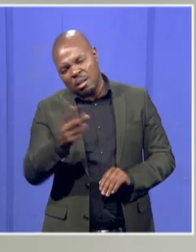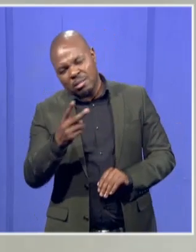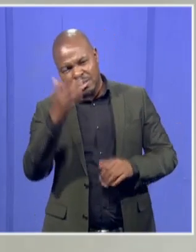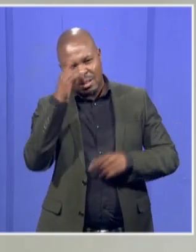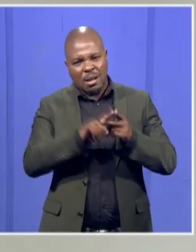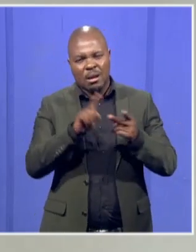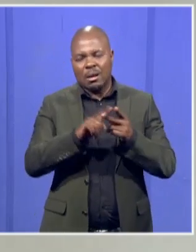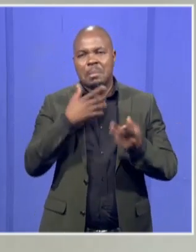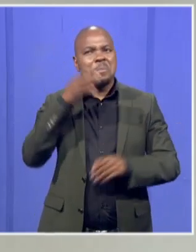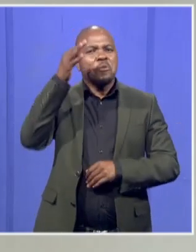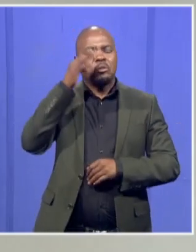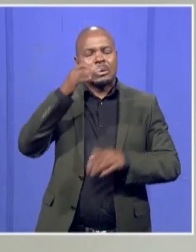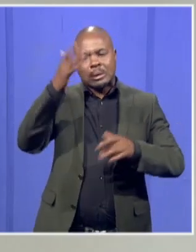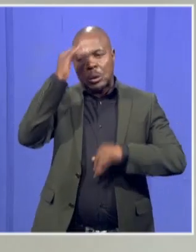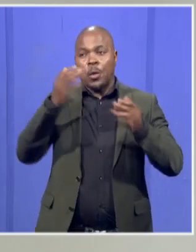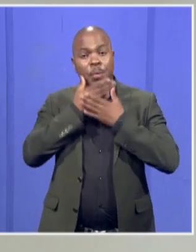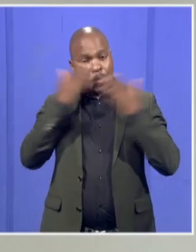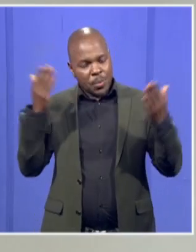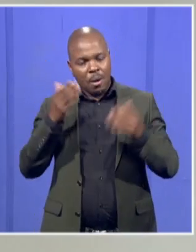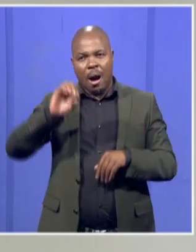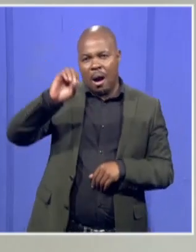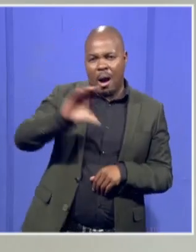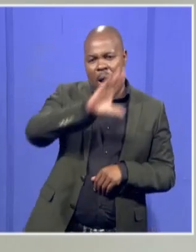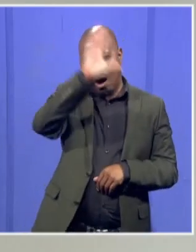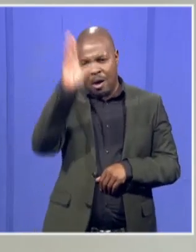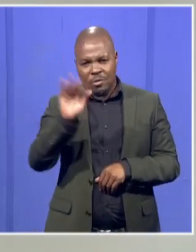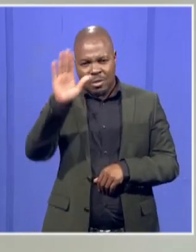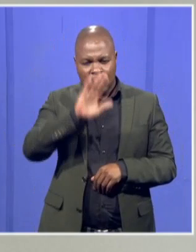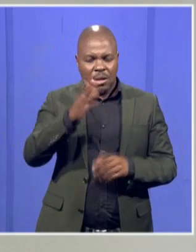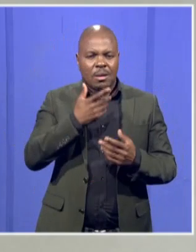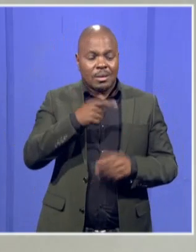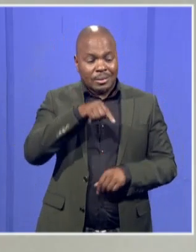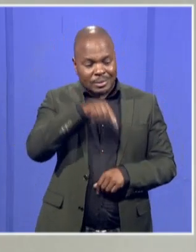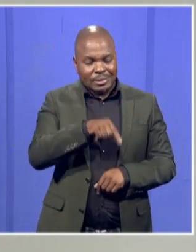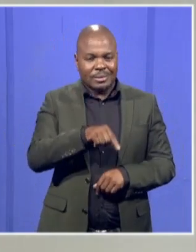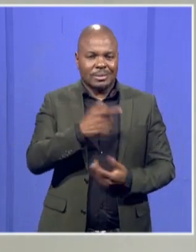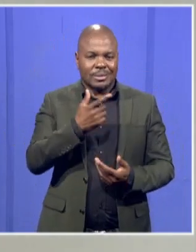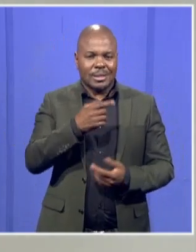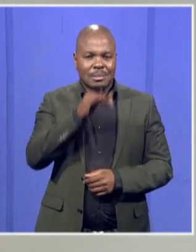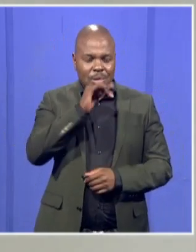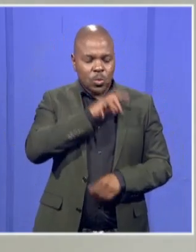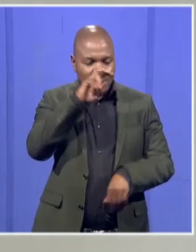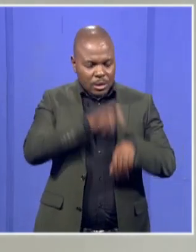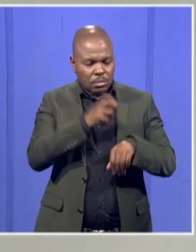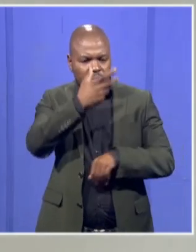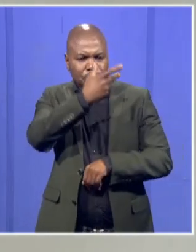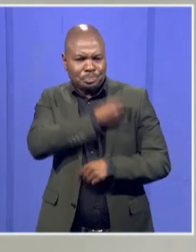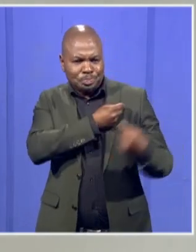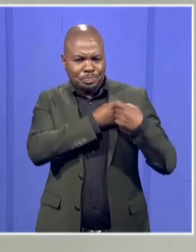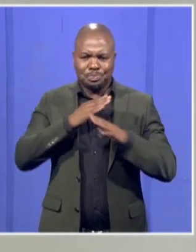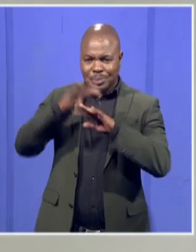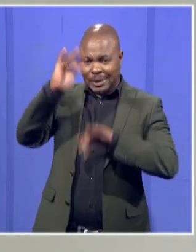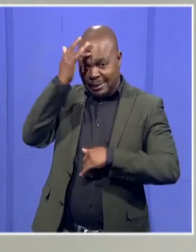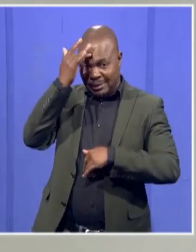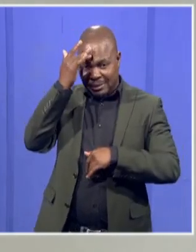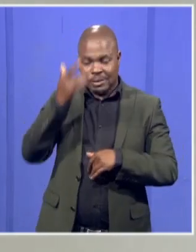future pandemics, we need it for the whole of Africa, for our resource. Measles must have a vaccine. We are actually